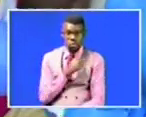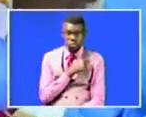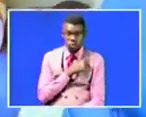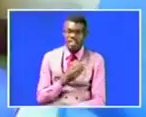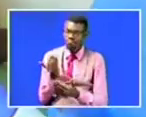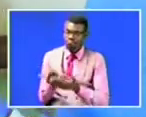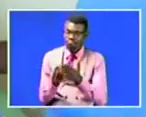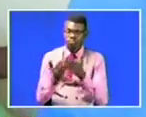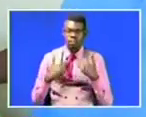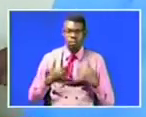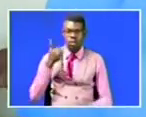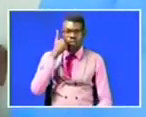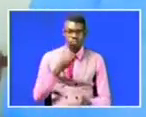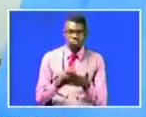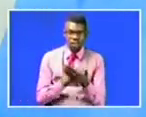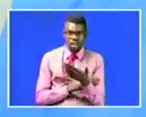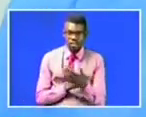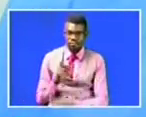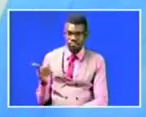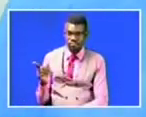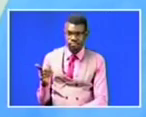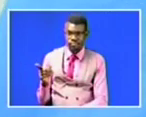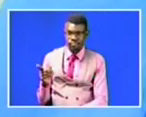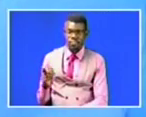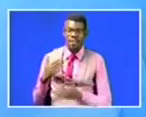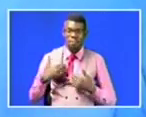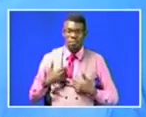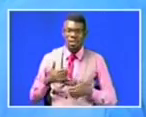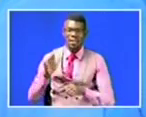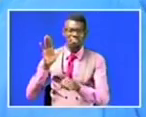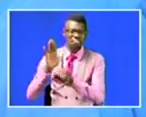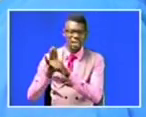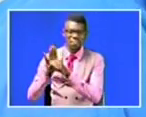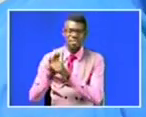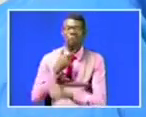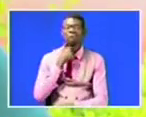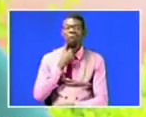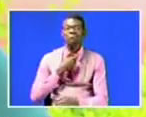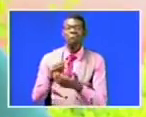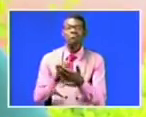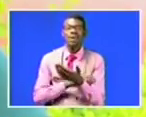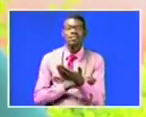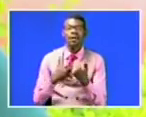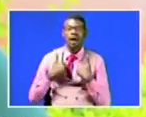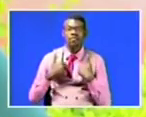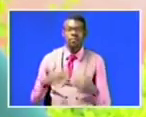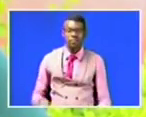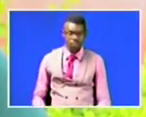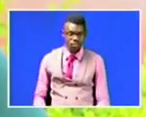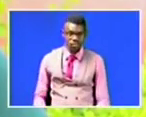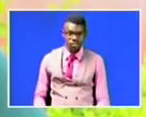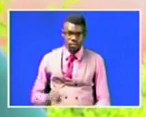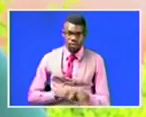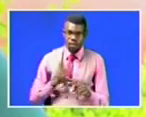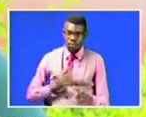palliative care to cancer patients. The highest number of those under her care are ailing from throat cancer. So in essence, when somebody